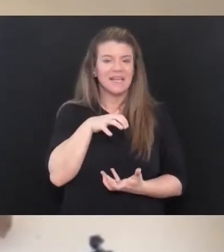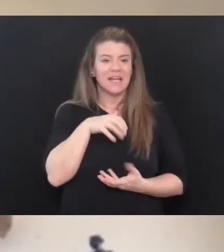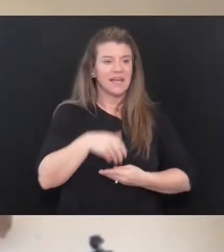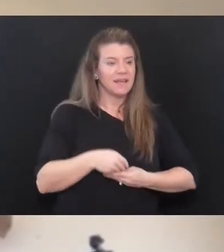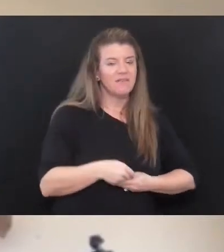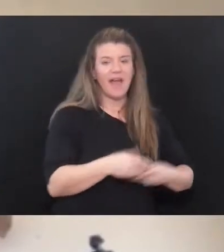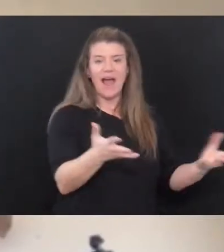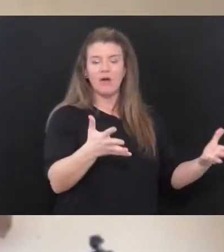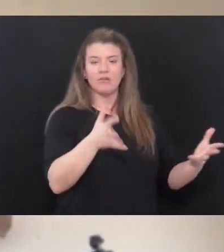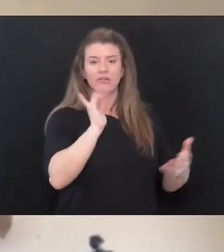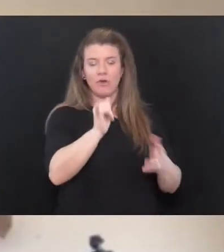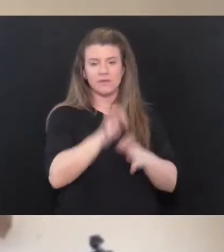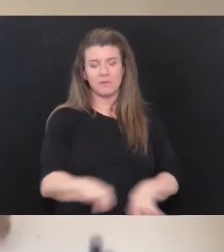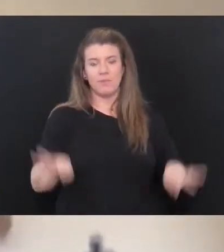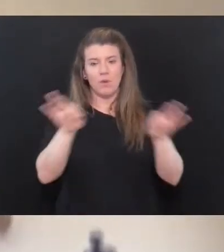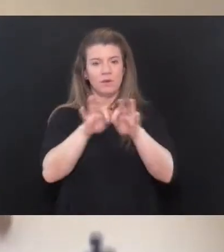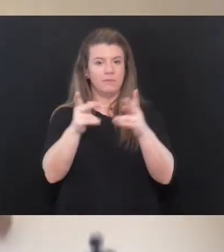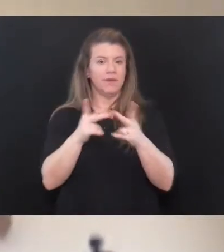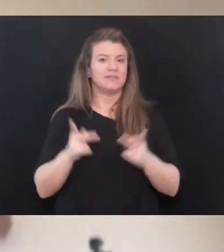key populations.